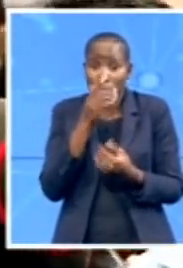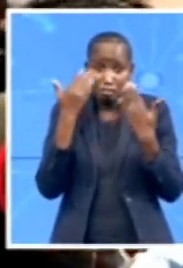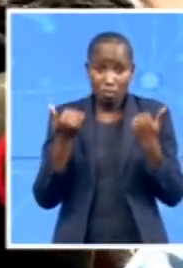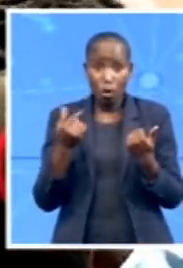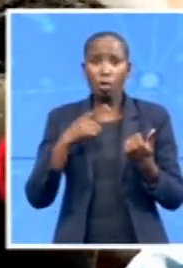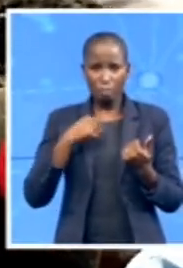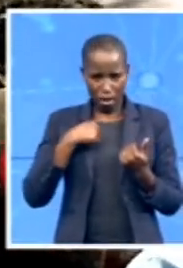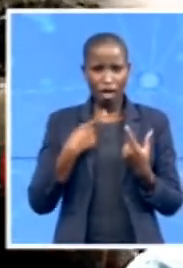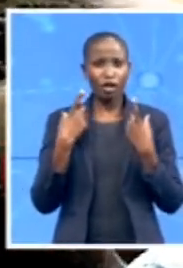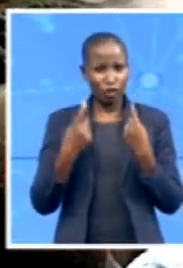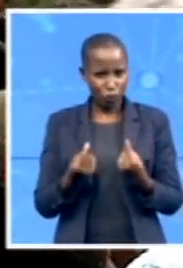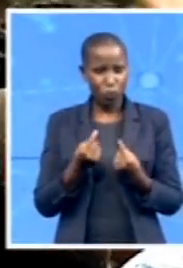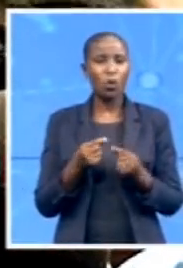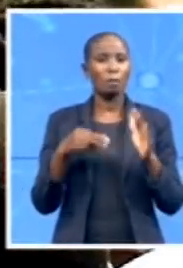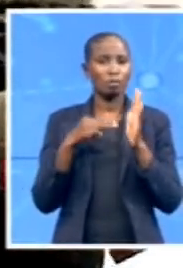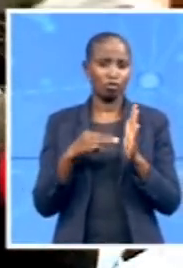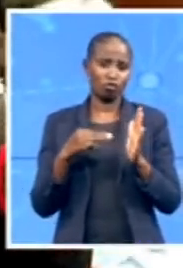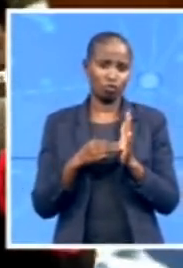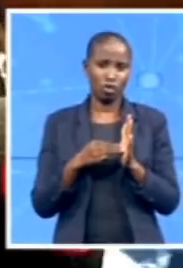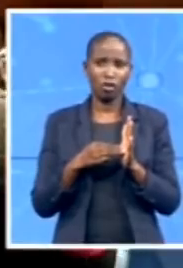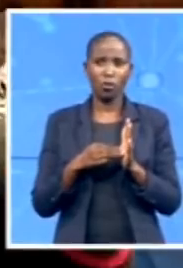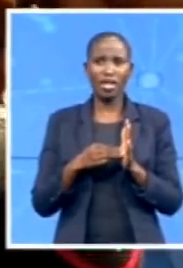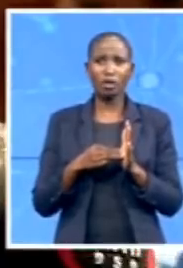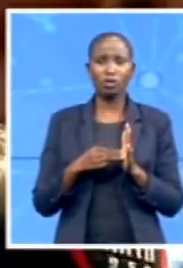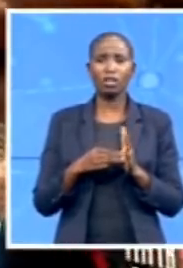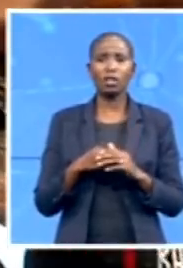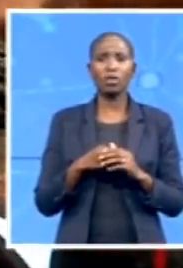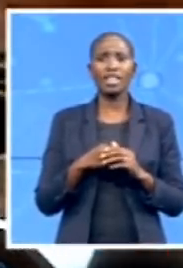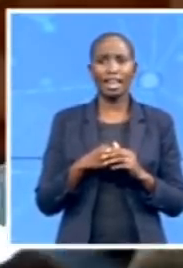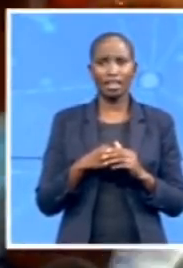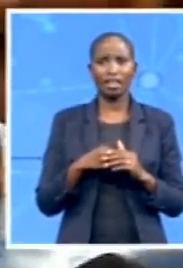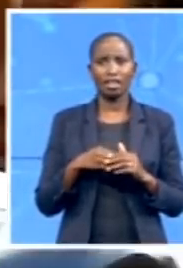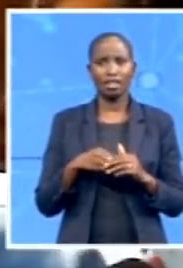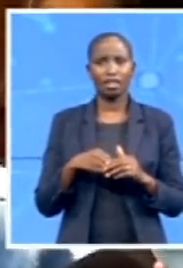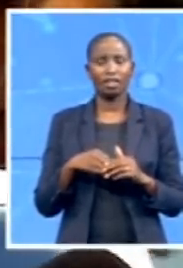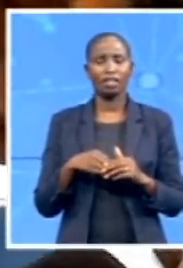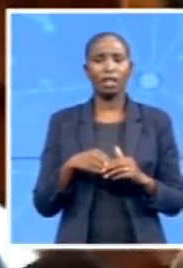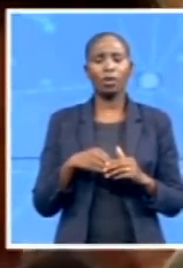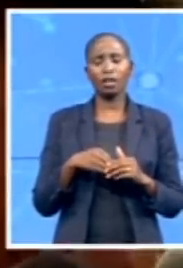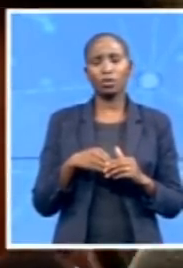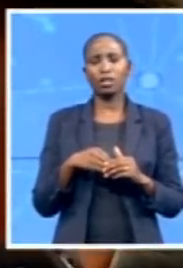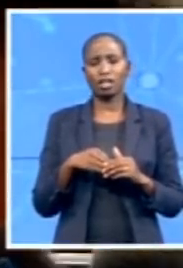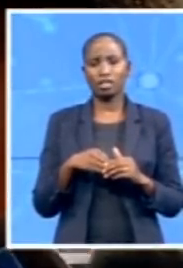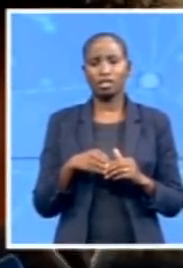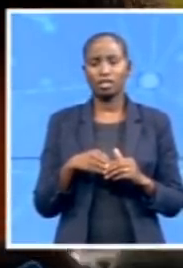nna ke ne ke go tswa ntse. Thank you sir, thank you. Ke gatsetse so ma go pa zolile tle please.